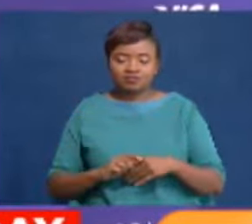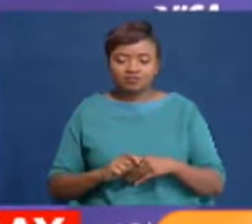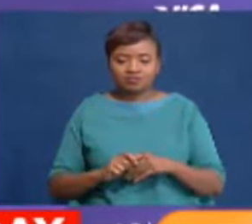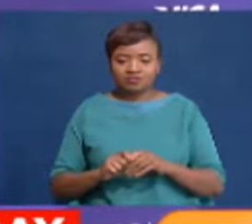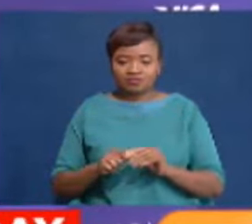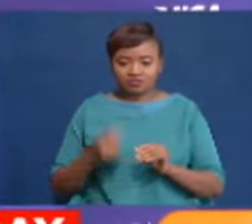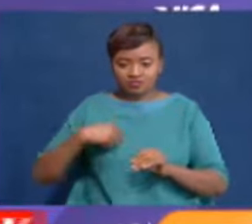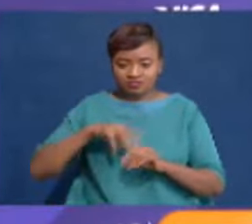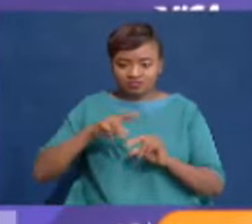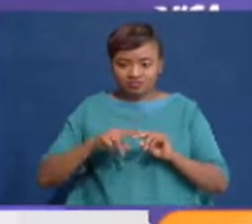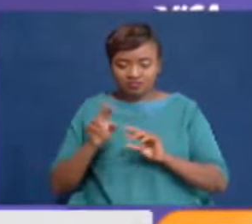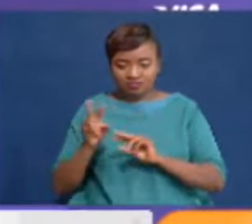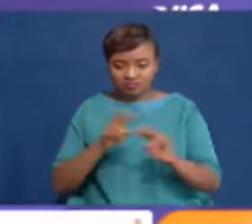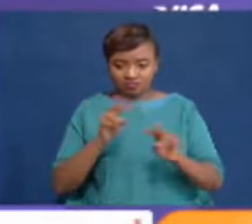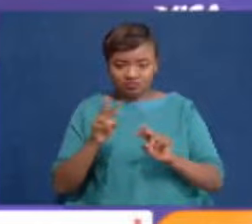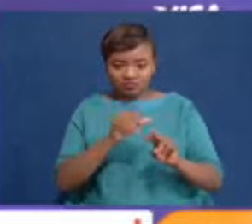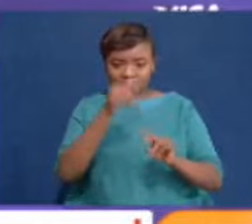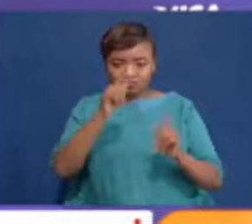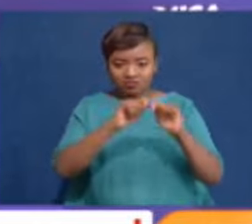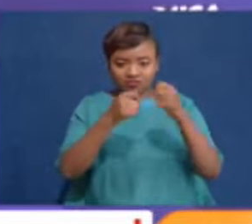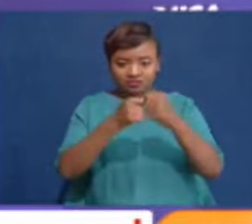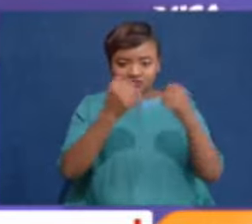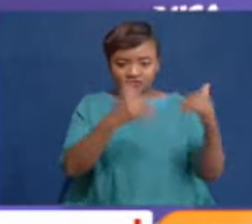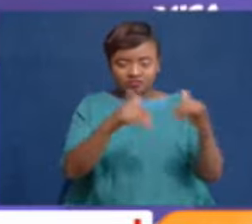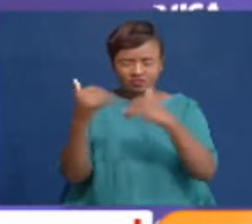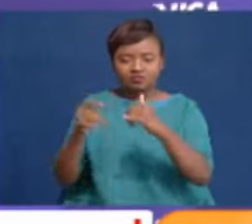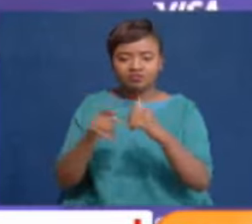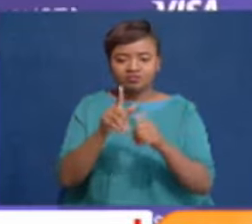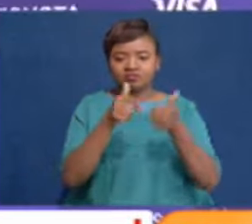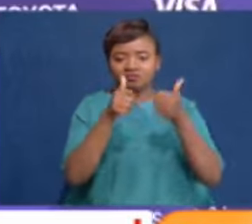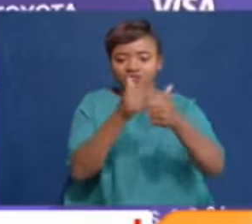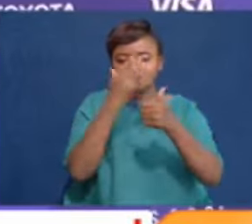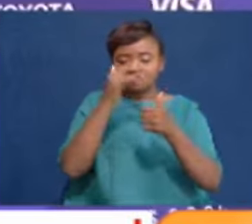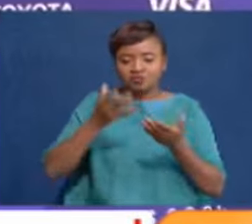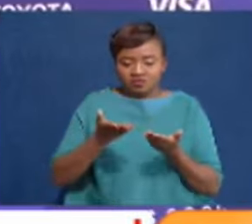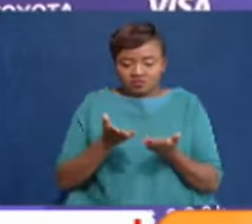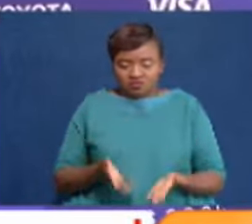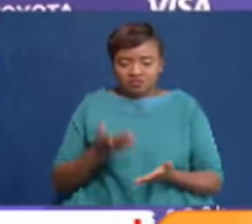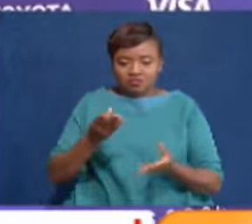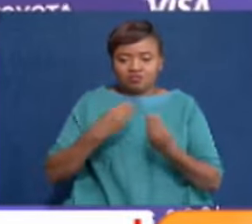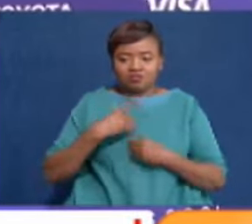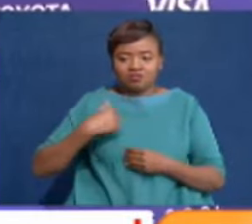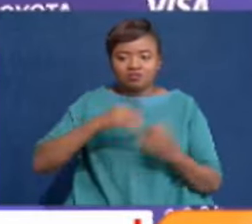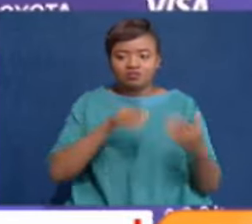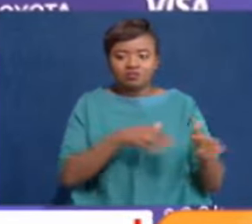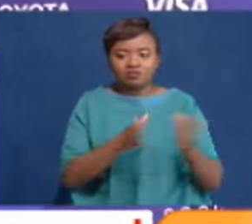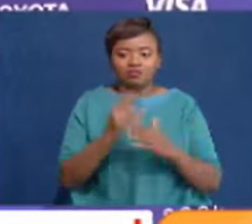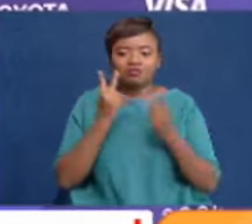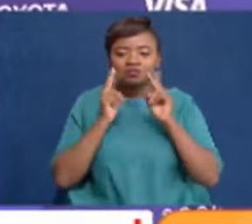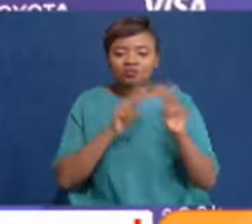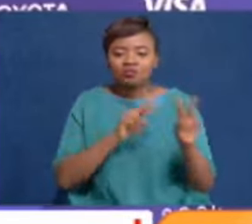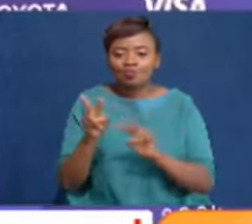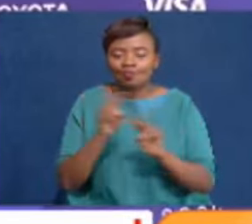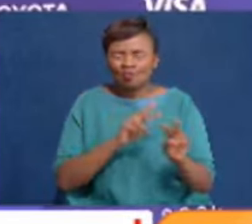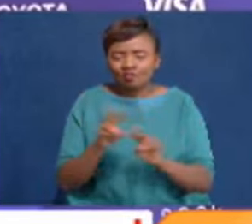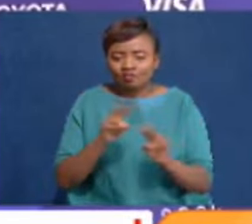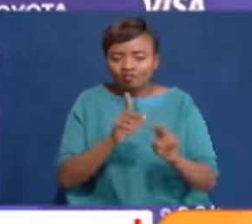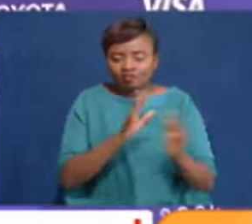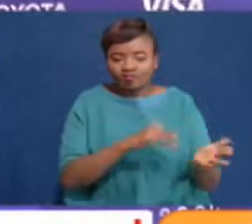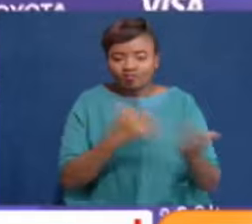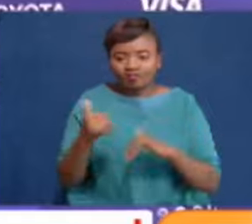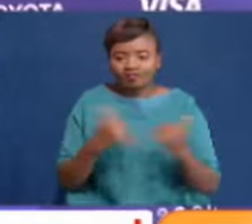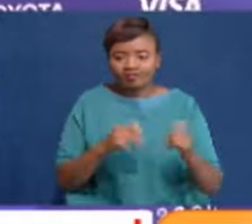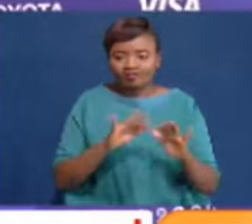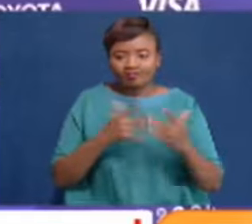play, but I think it will be better because we have now a chance to watch how they have played with their opponents. And of course, now we know we